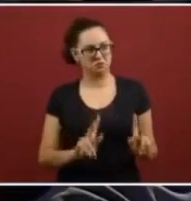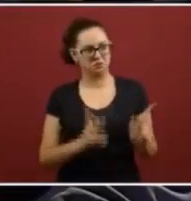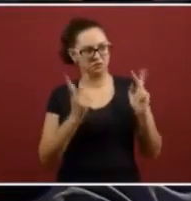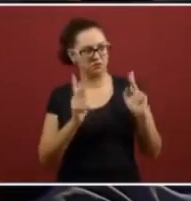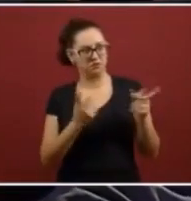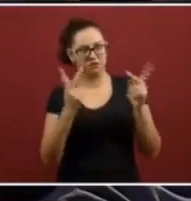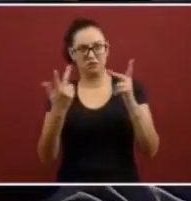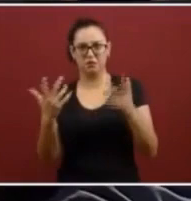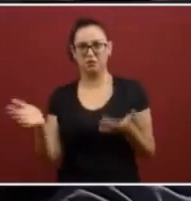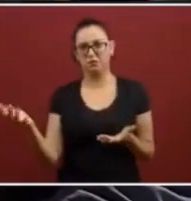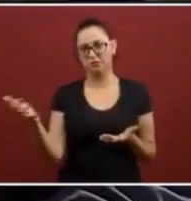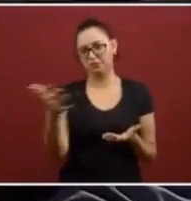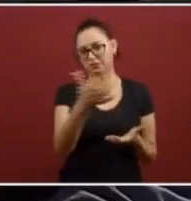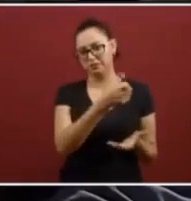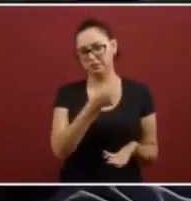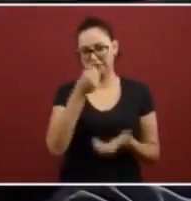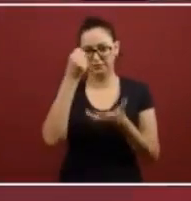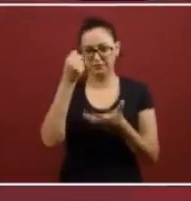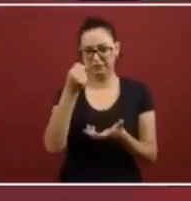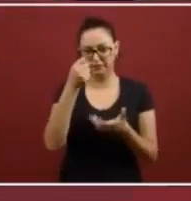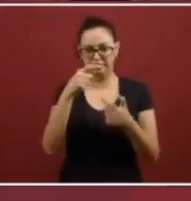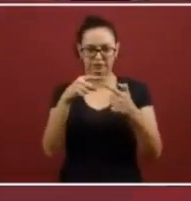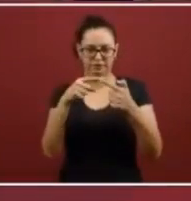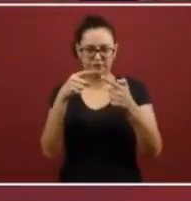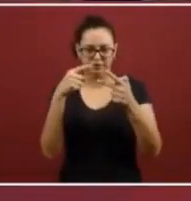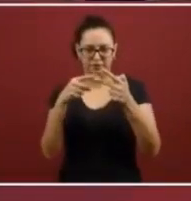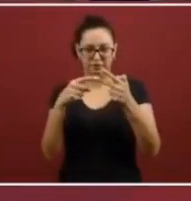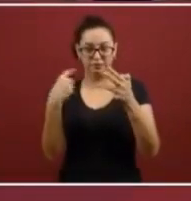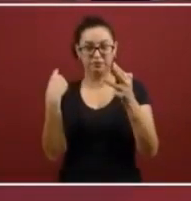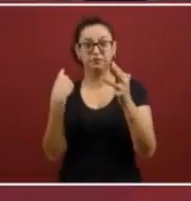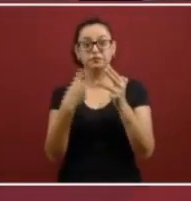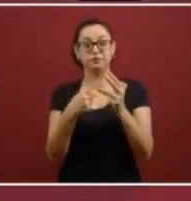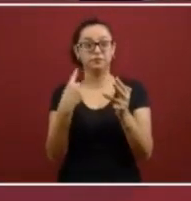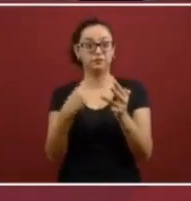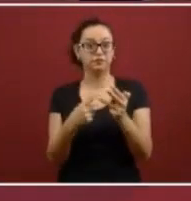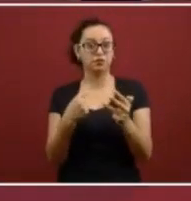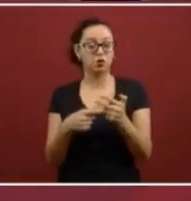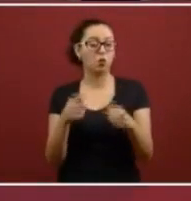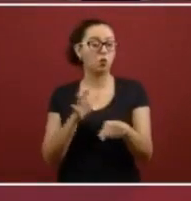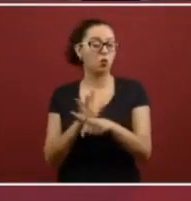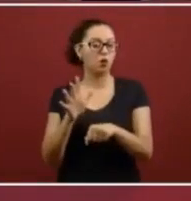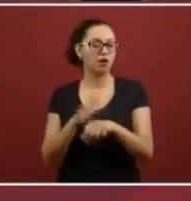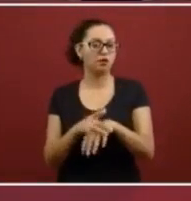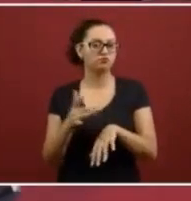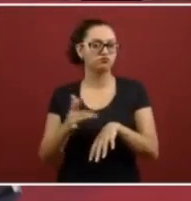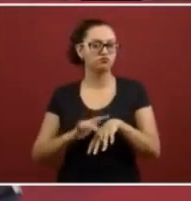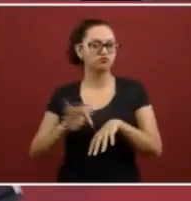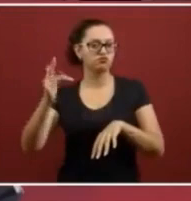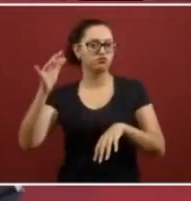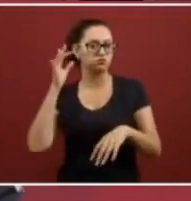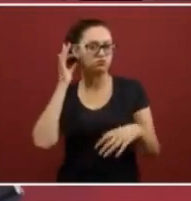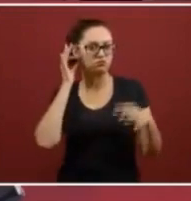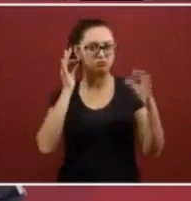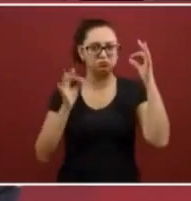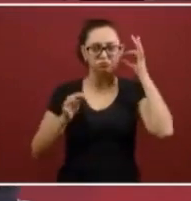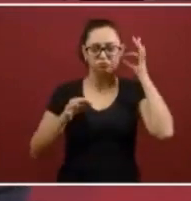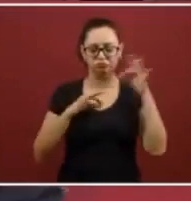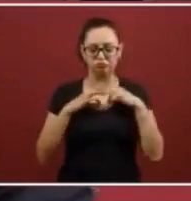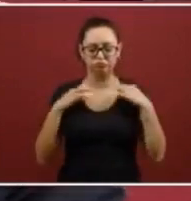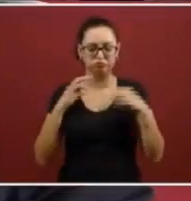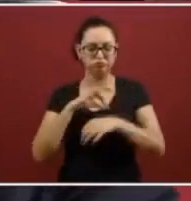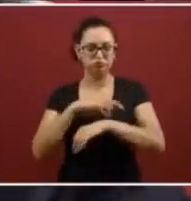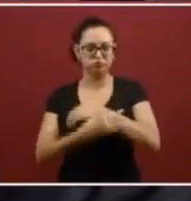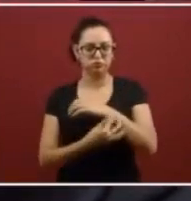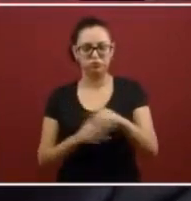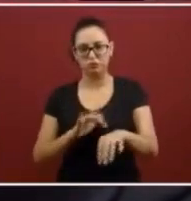will be the la tercera residential subasta va a ser de money joyas will be used. And que then se the tienen next one, también por they will